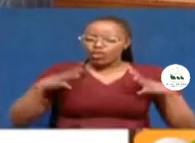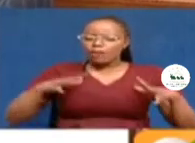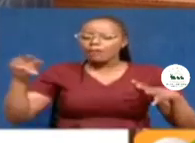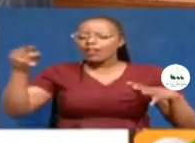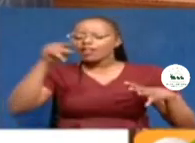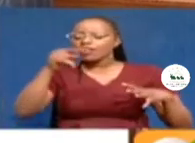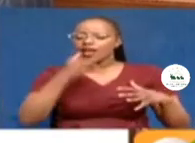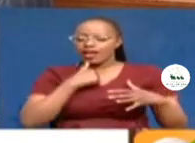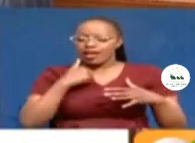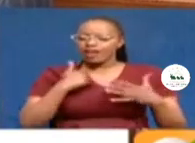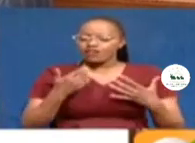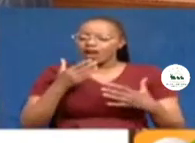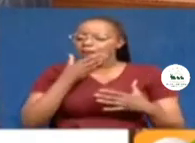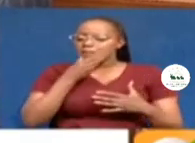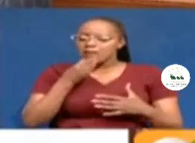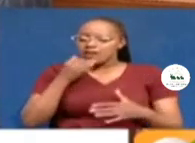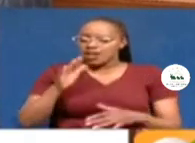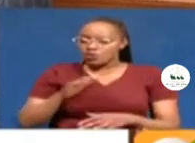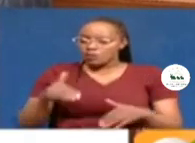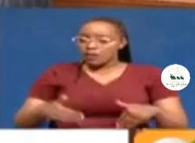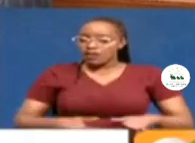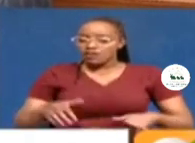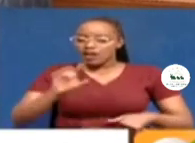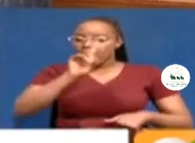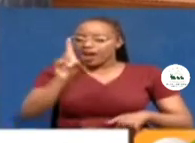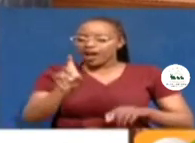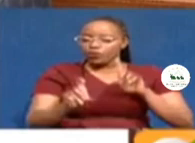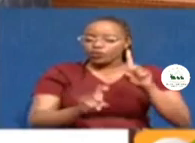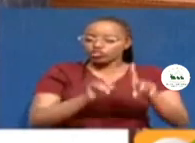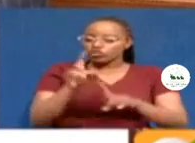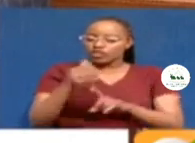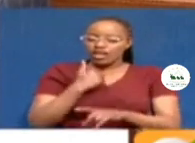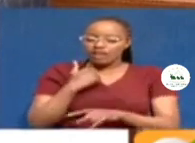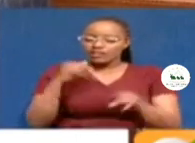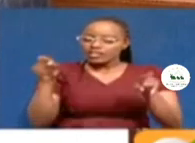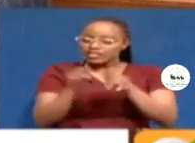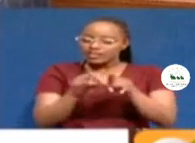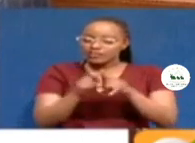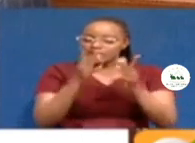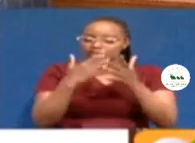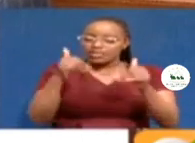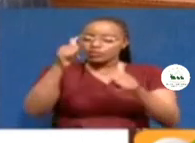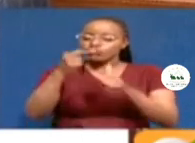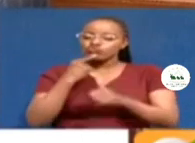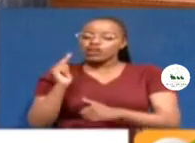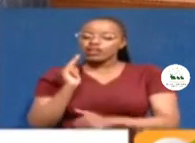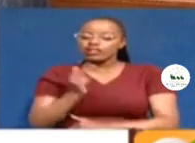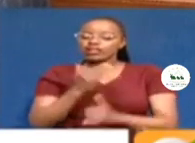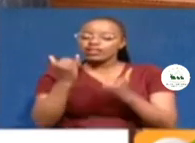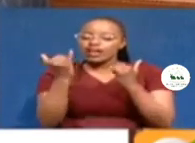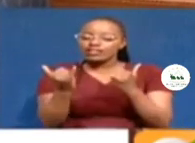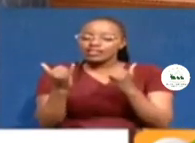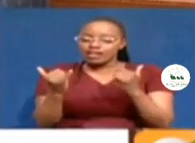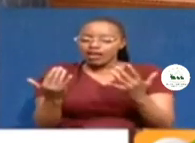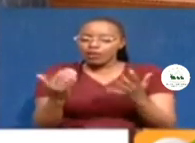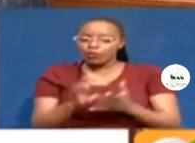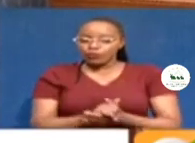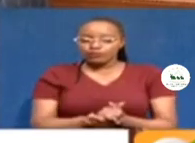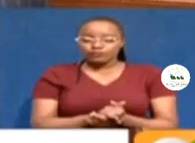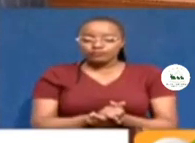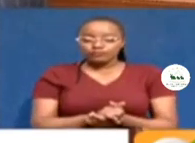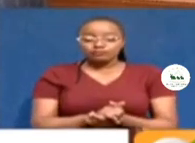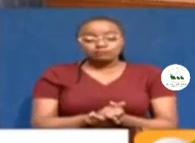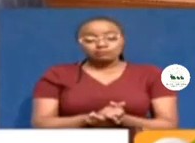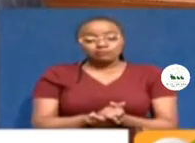there asking the question, the things you are telling us now, do